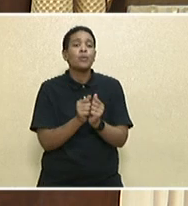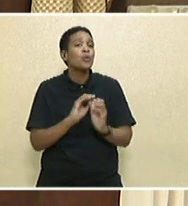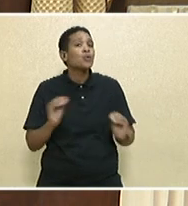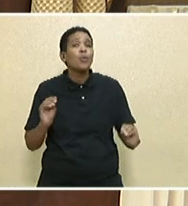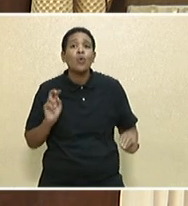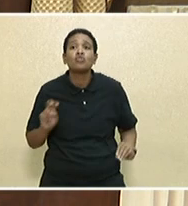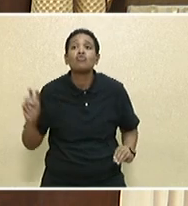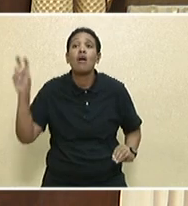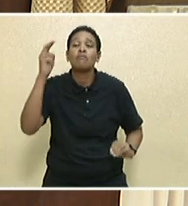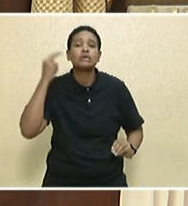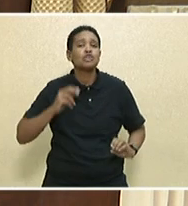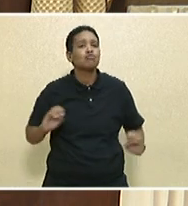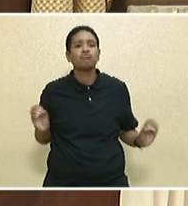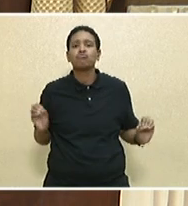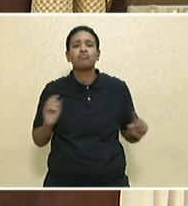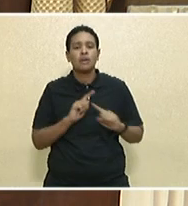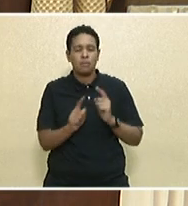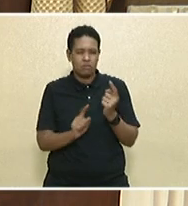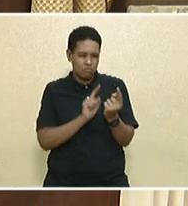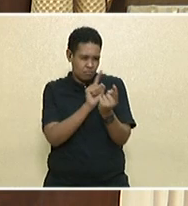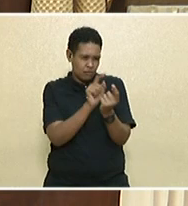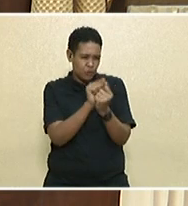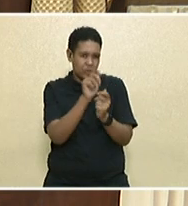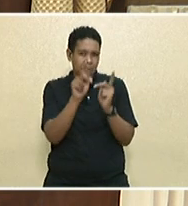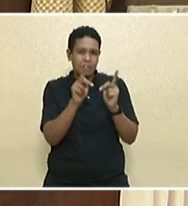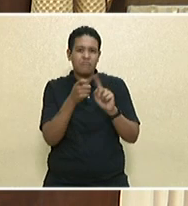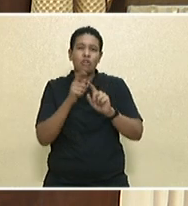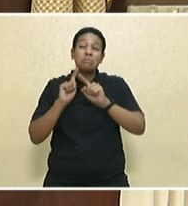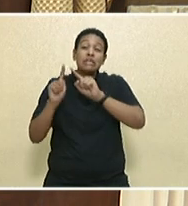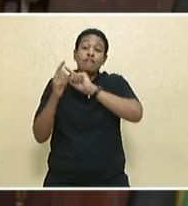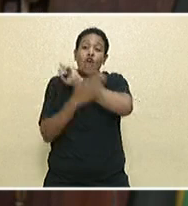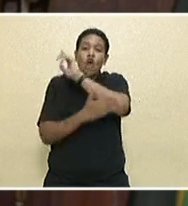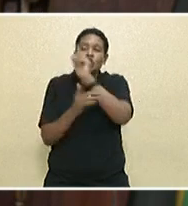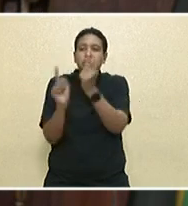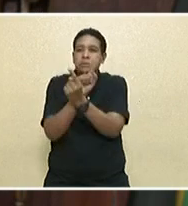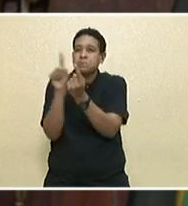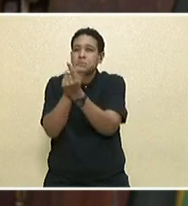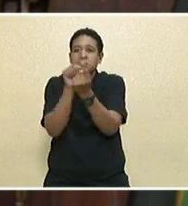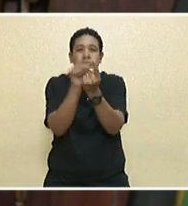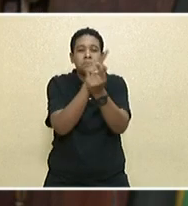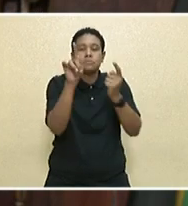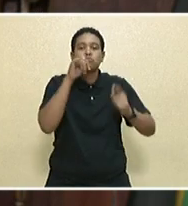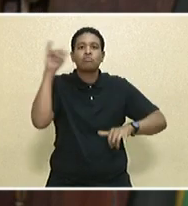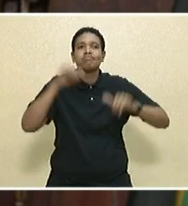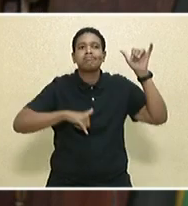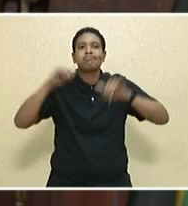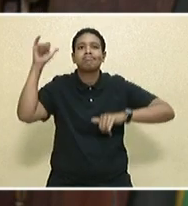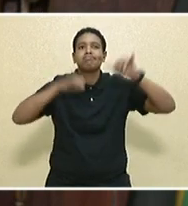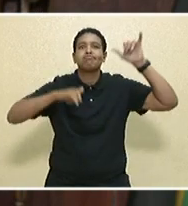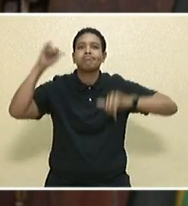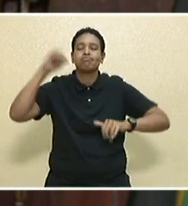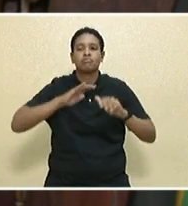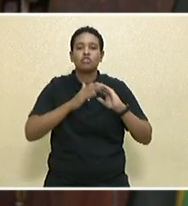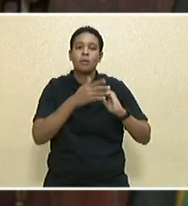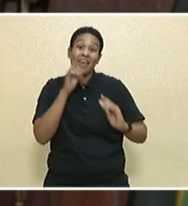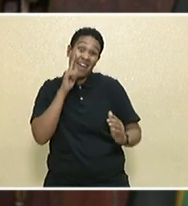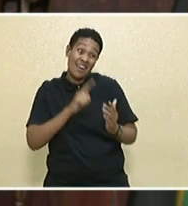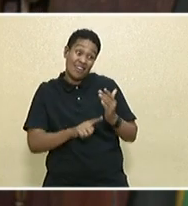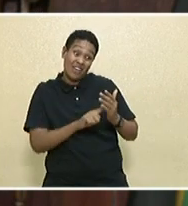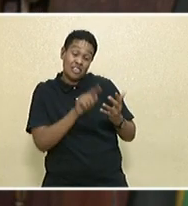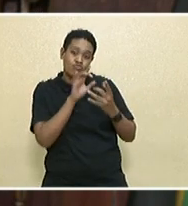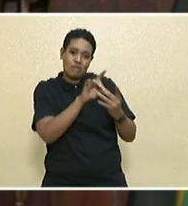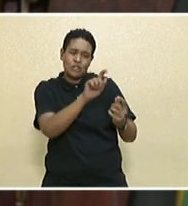travel history, but was in contact with tourists from several countries. And the investigation as it relates to this particular